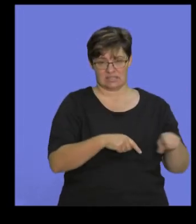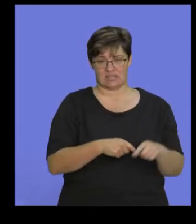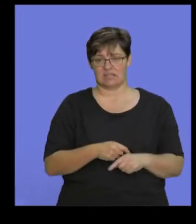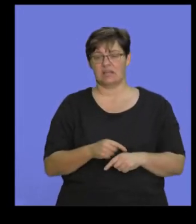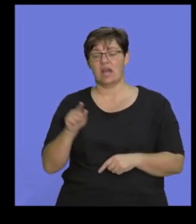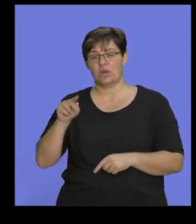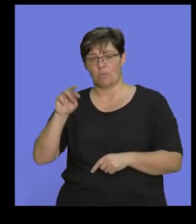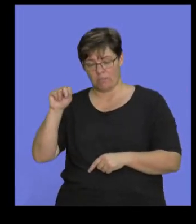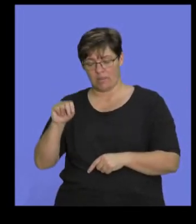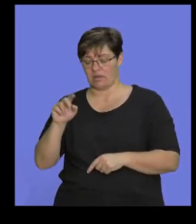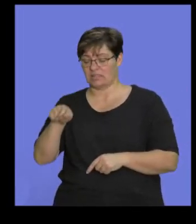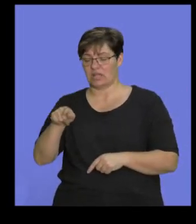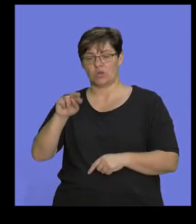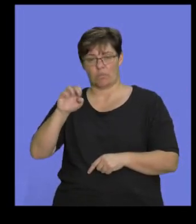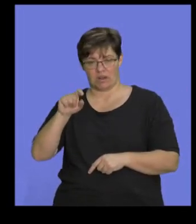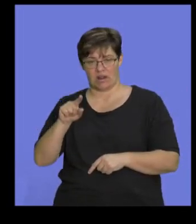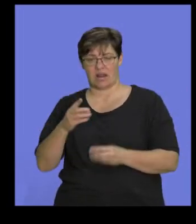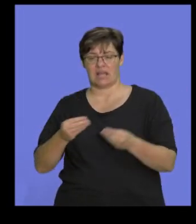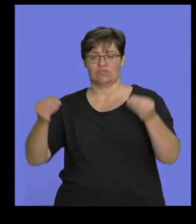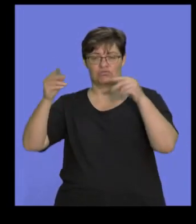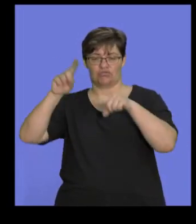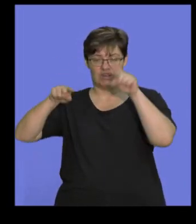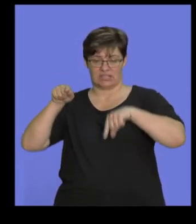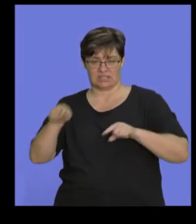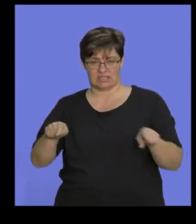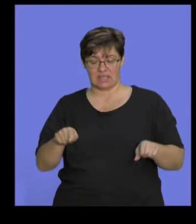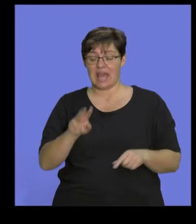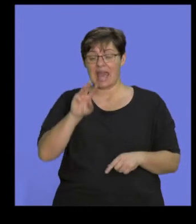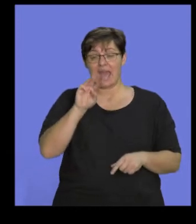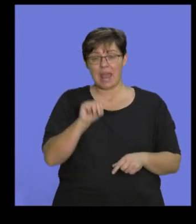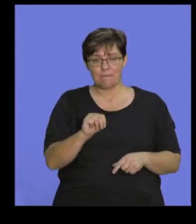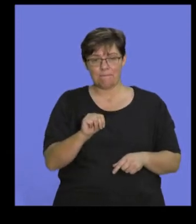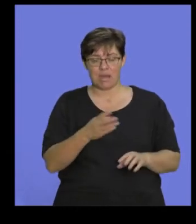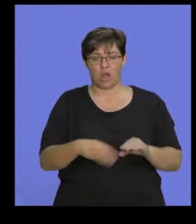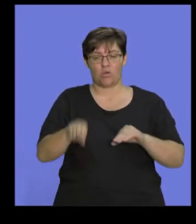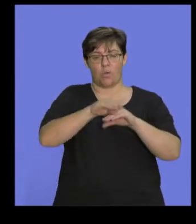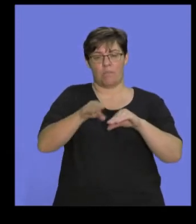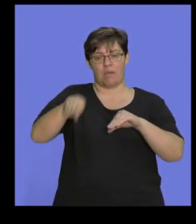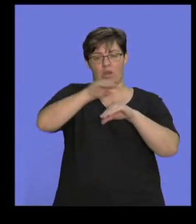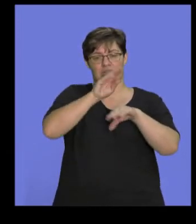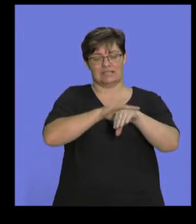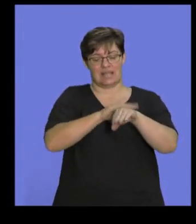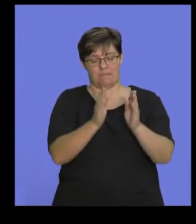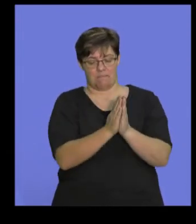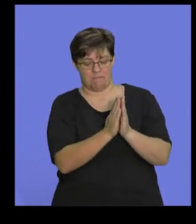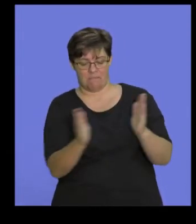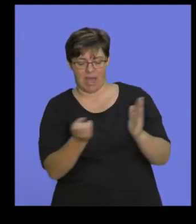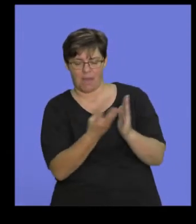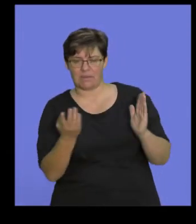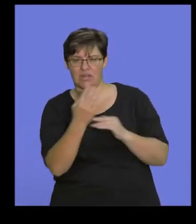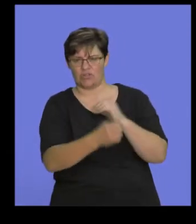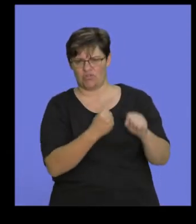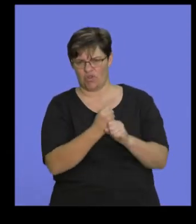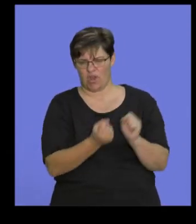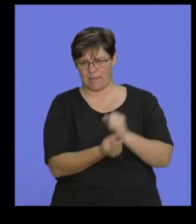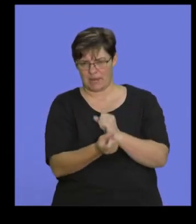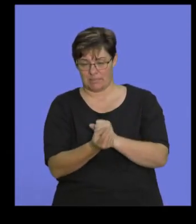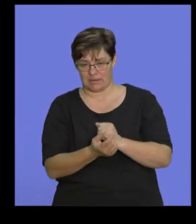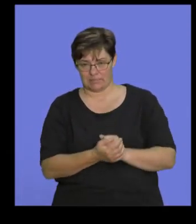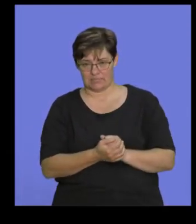The I norm is the nominal interest rate, and then the M is the compounding periods per year.